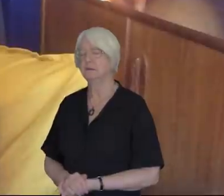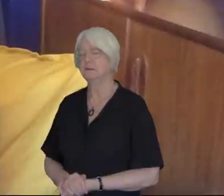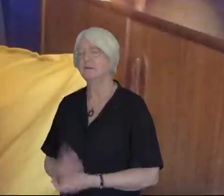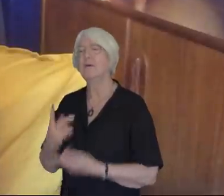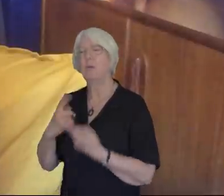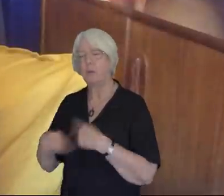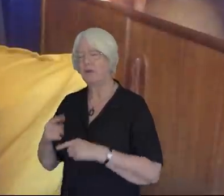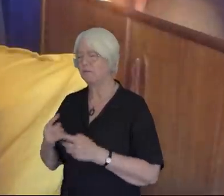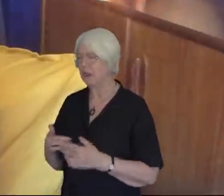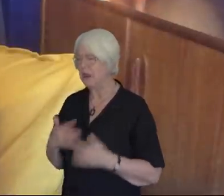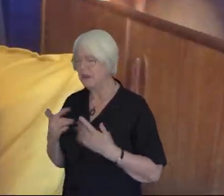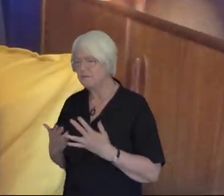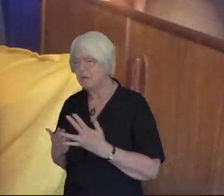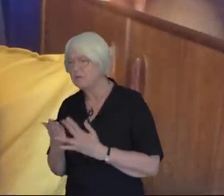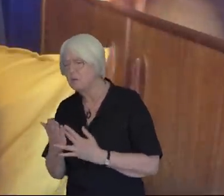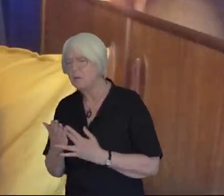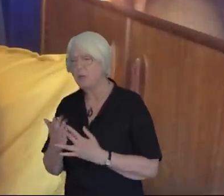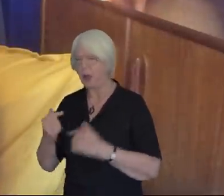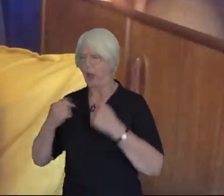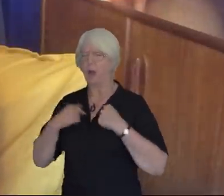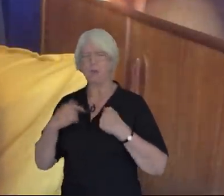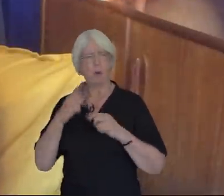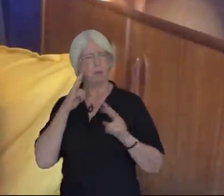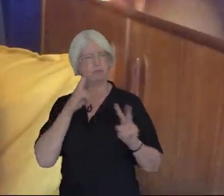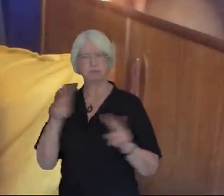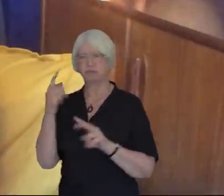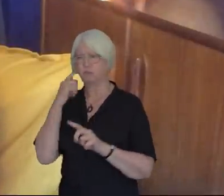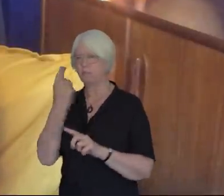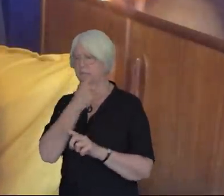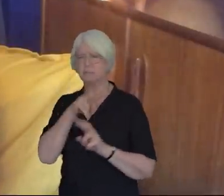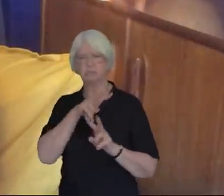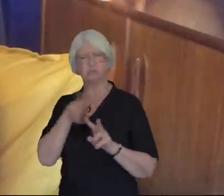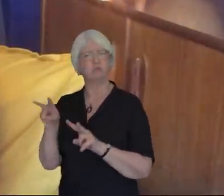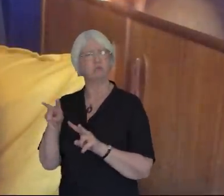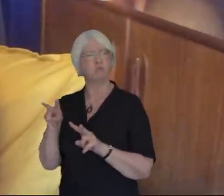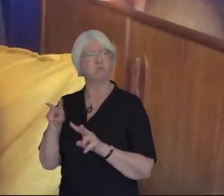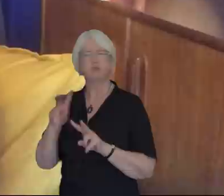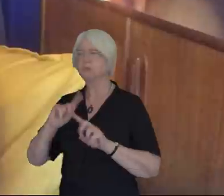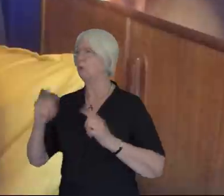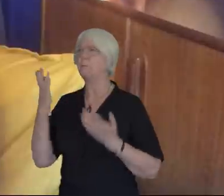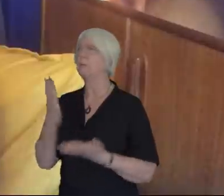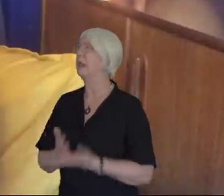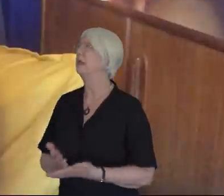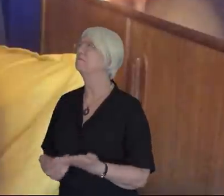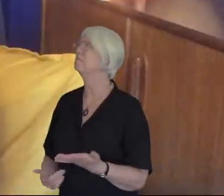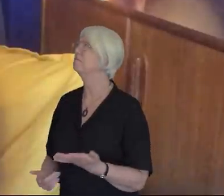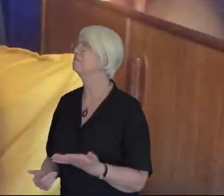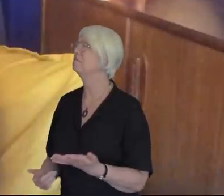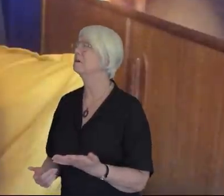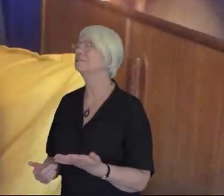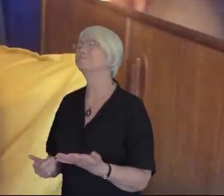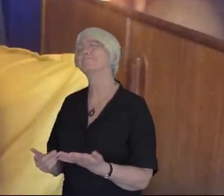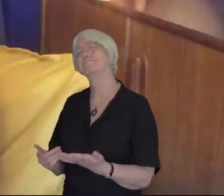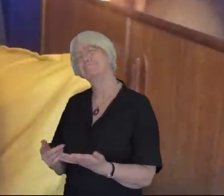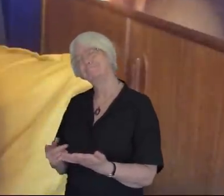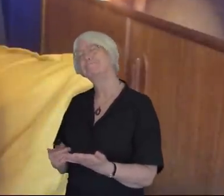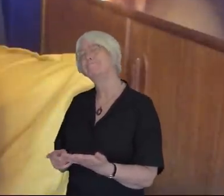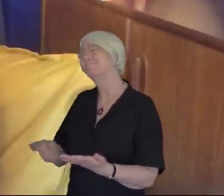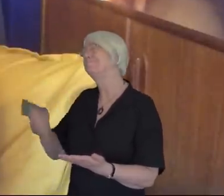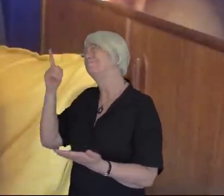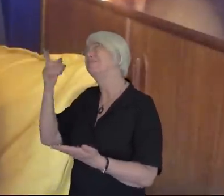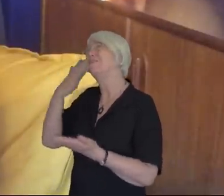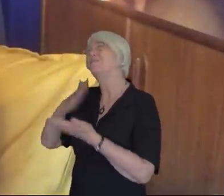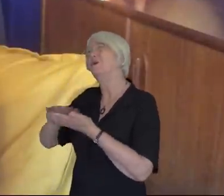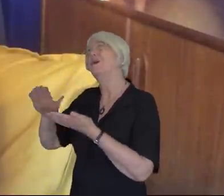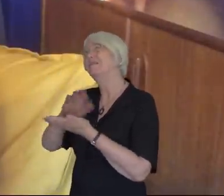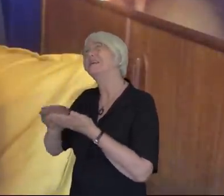We have lived by the light of our own eyes, as faithless and not believing. In your mercy, forgive